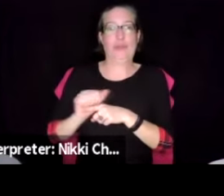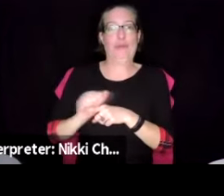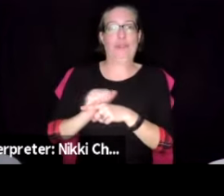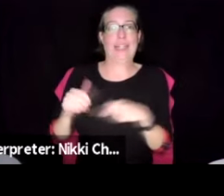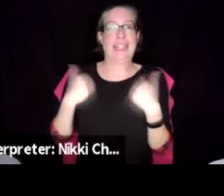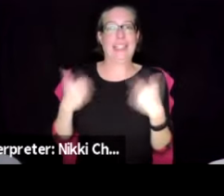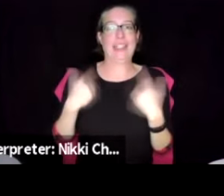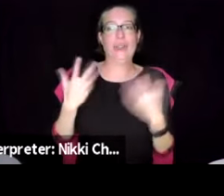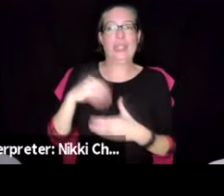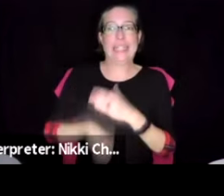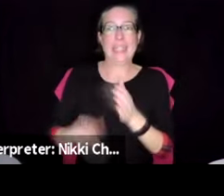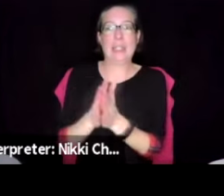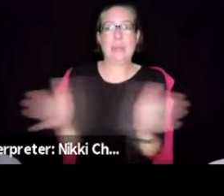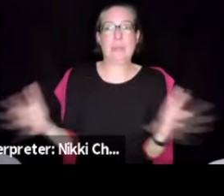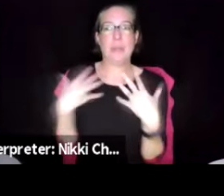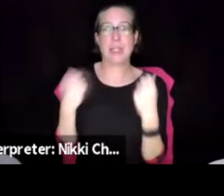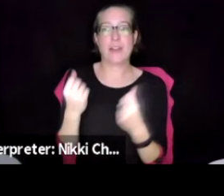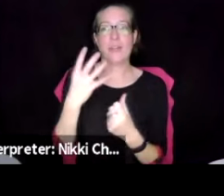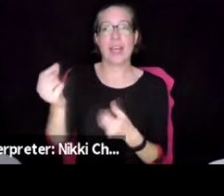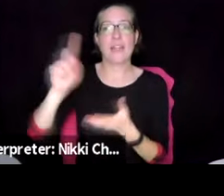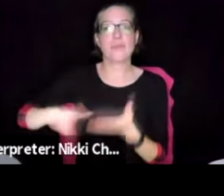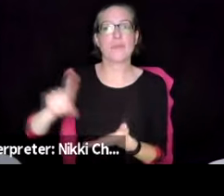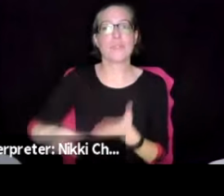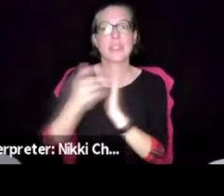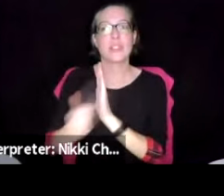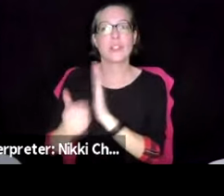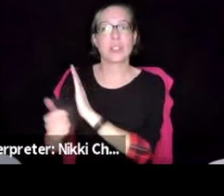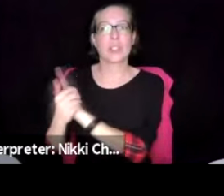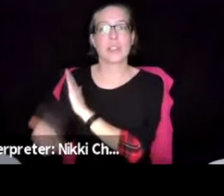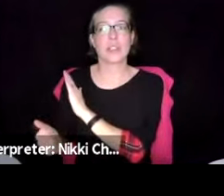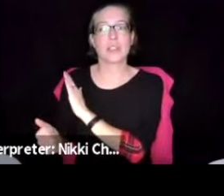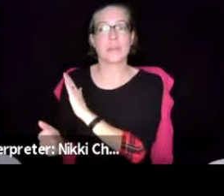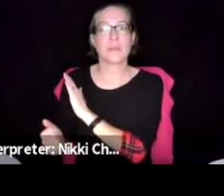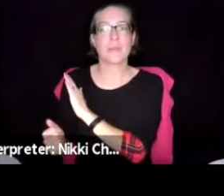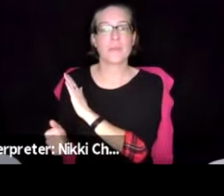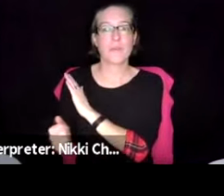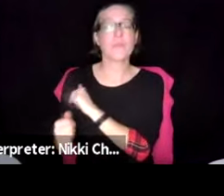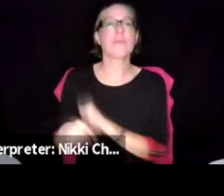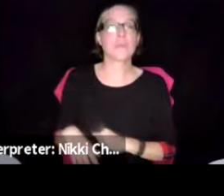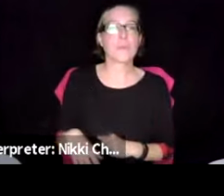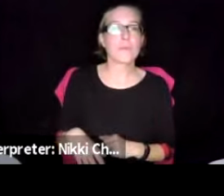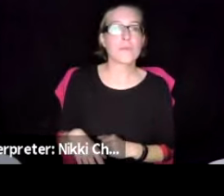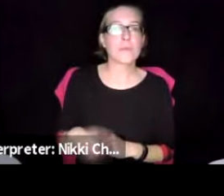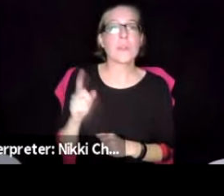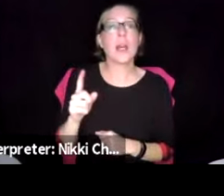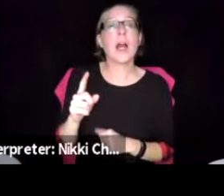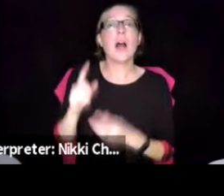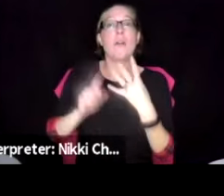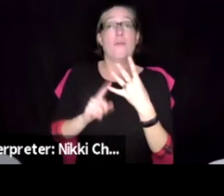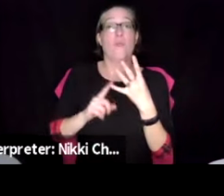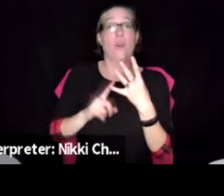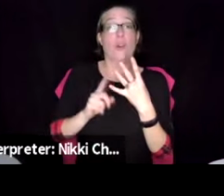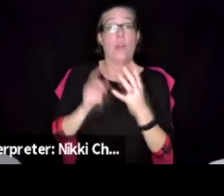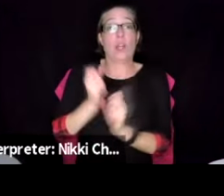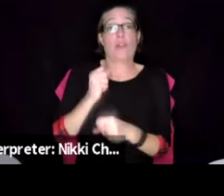research skills and build valuable skills in leadership, research, and community engagement, and create networking opportunities between